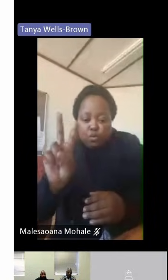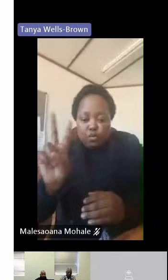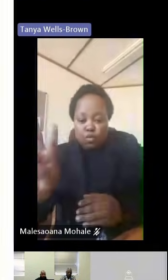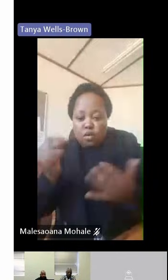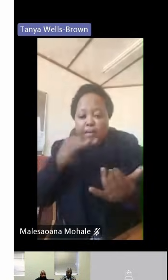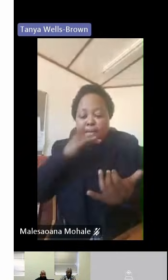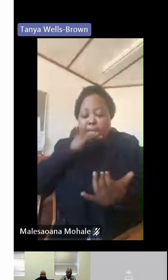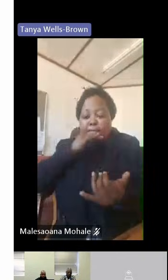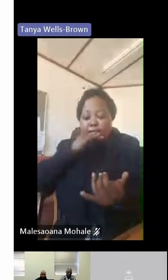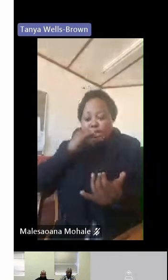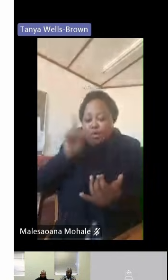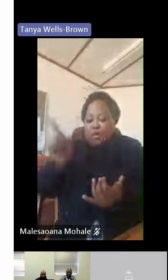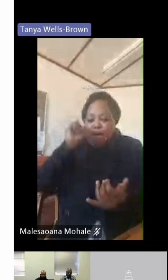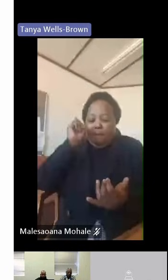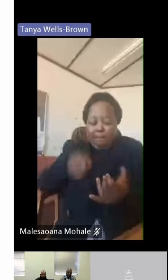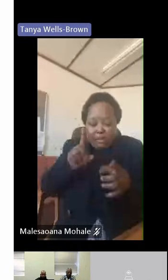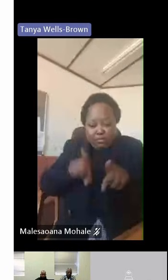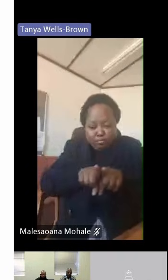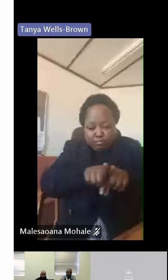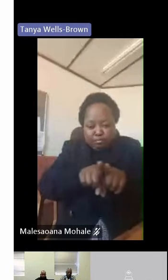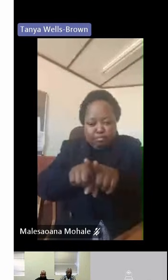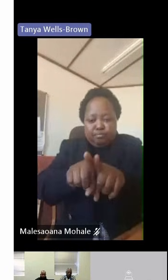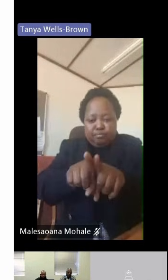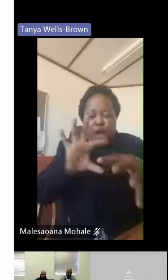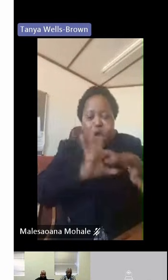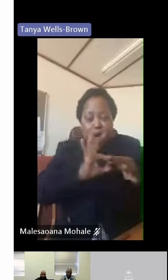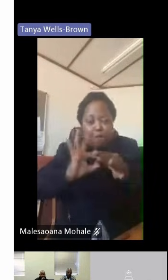alignment and harmonization of these